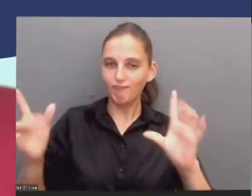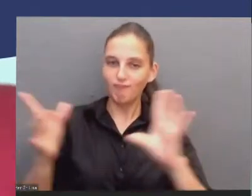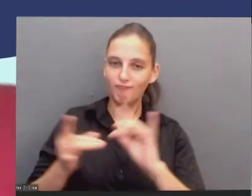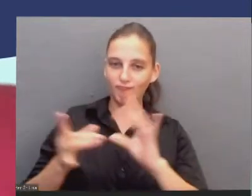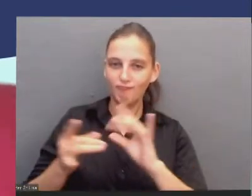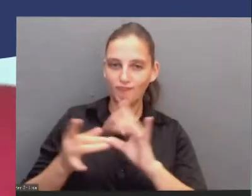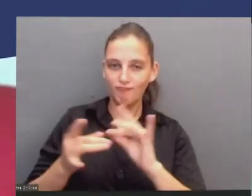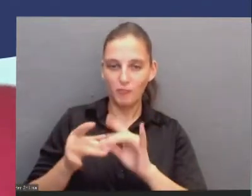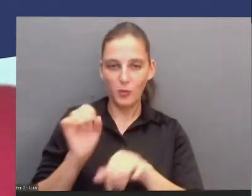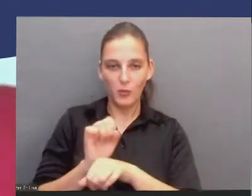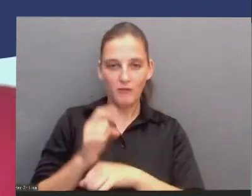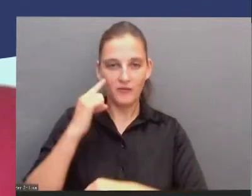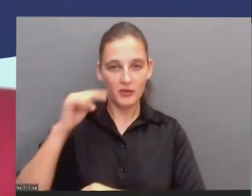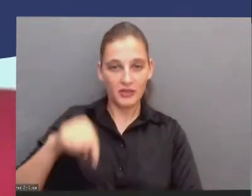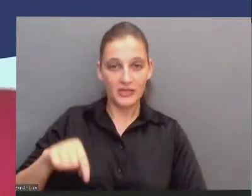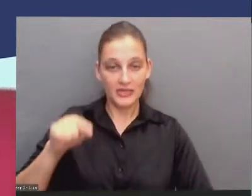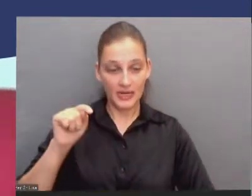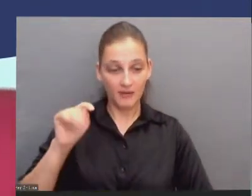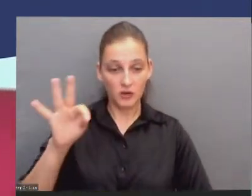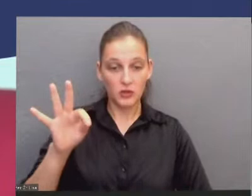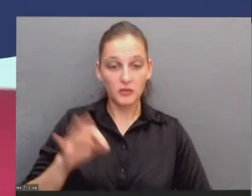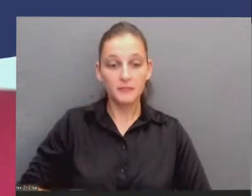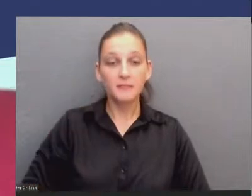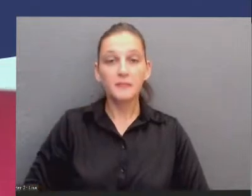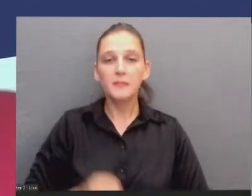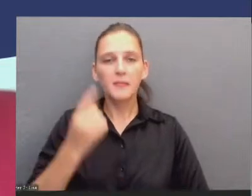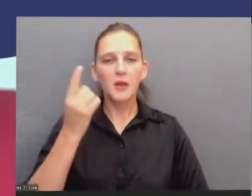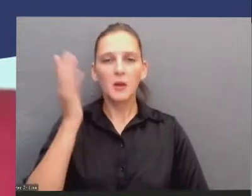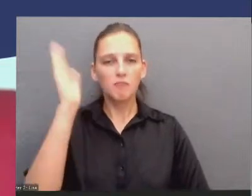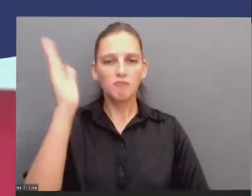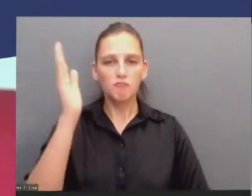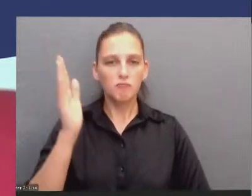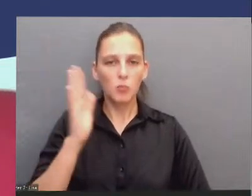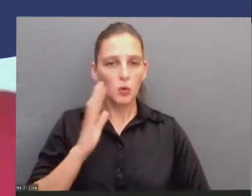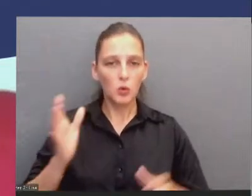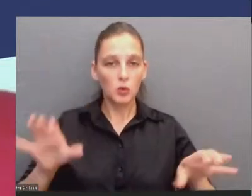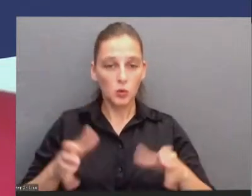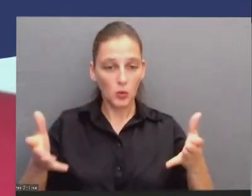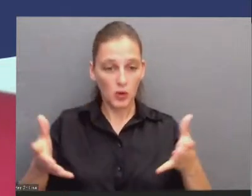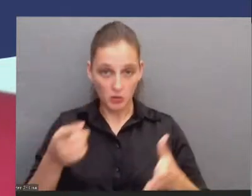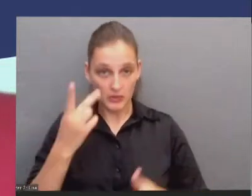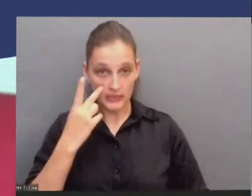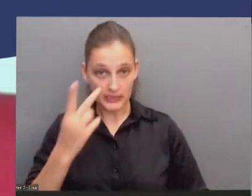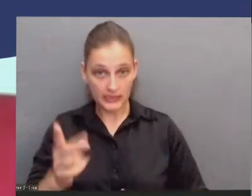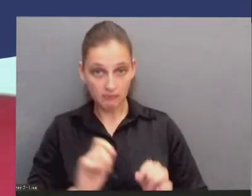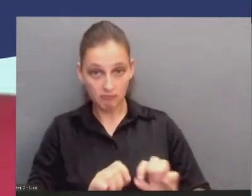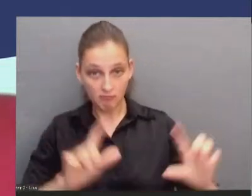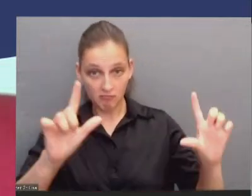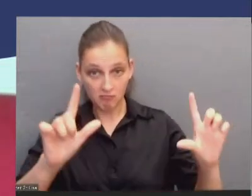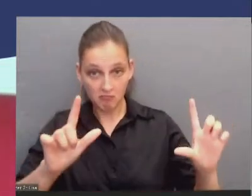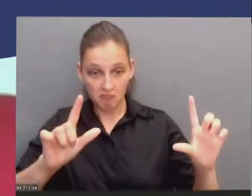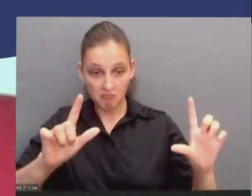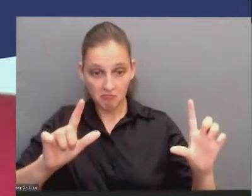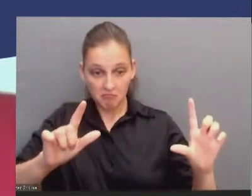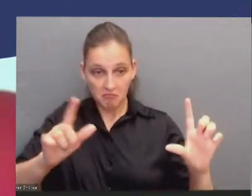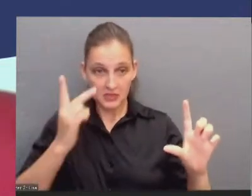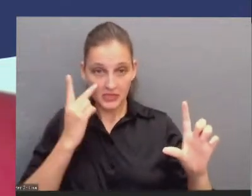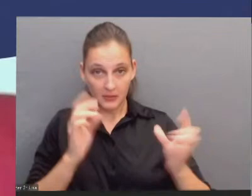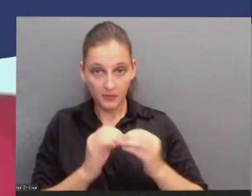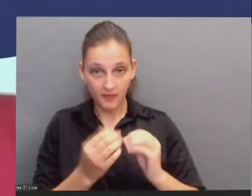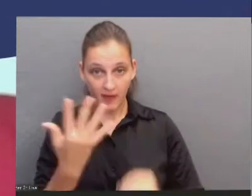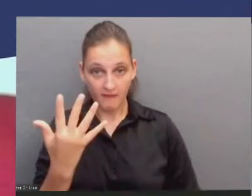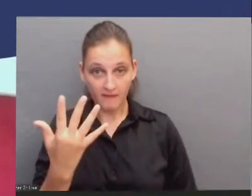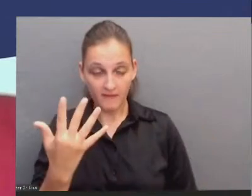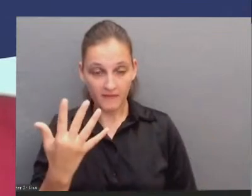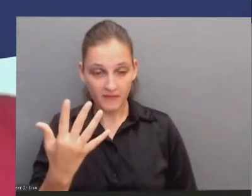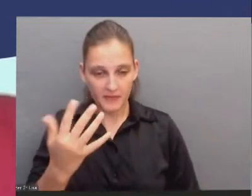force. The presentation will go this way. I think we can see the slide on how slide number 5, on how